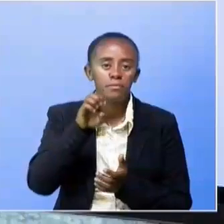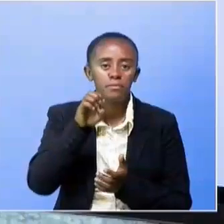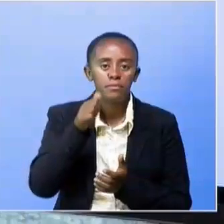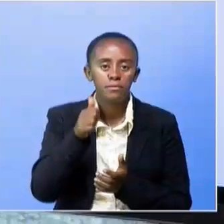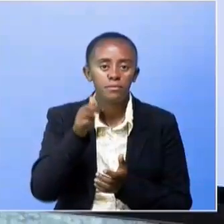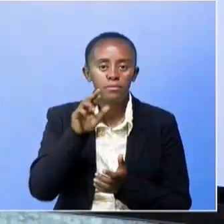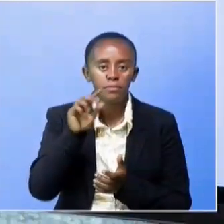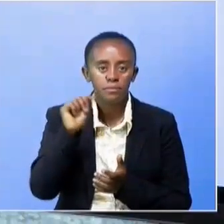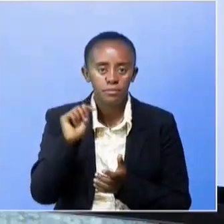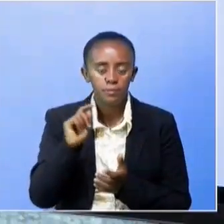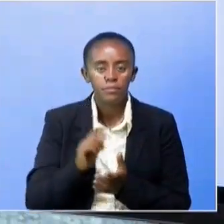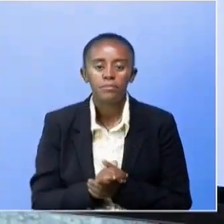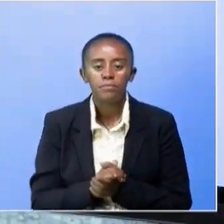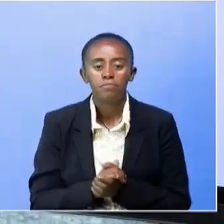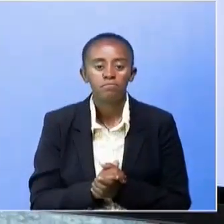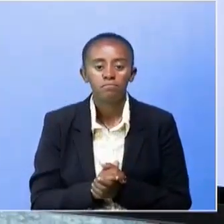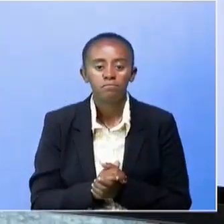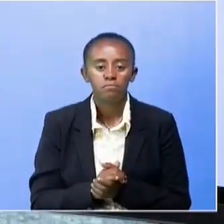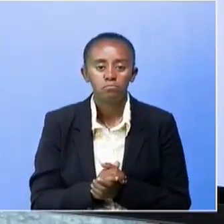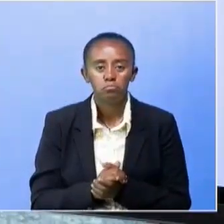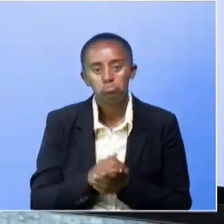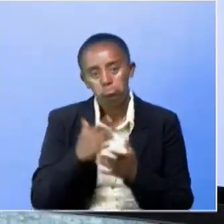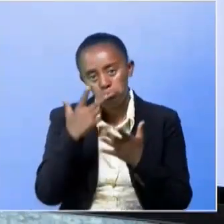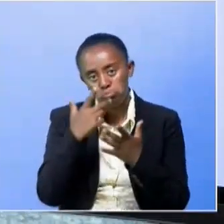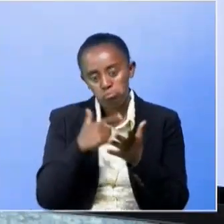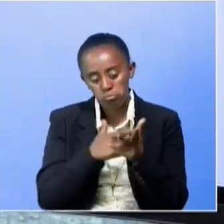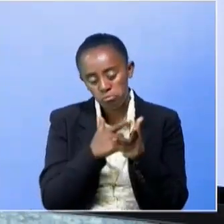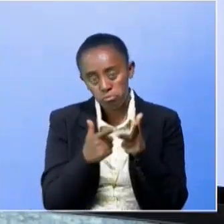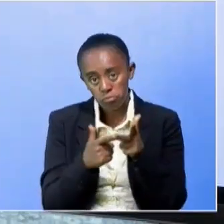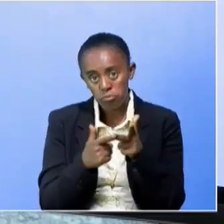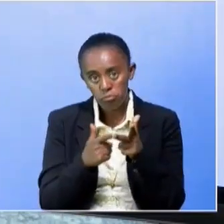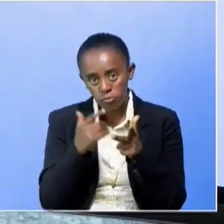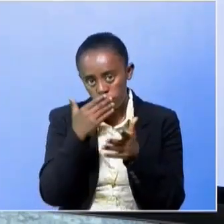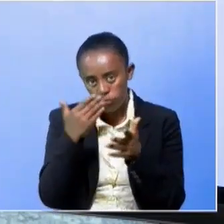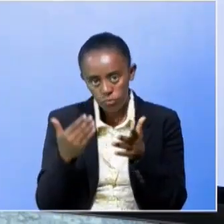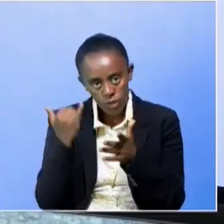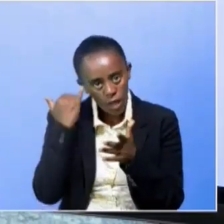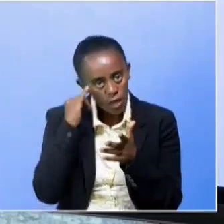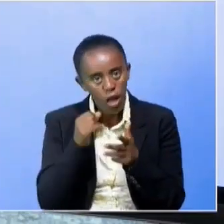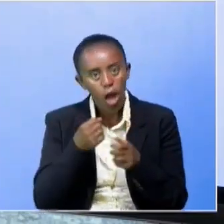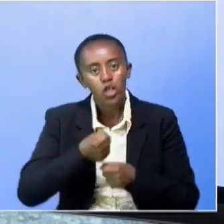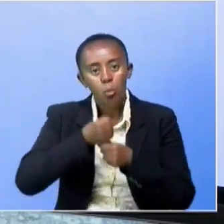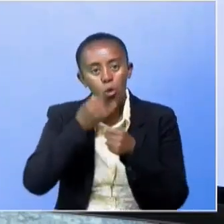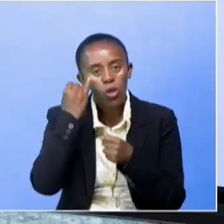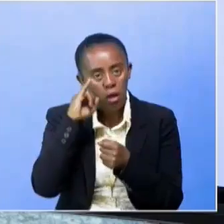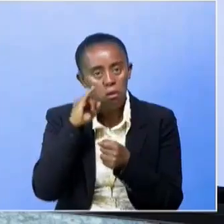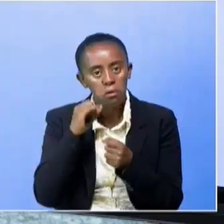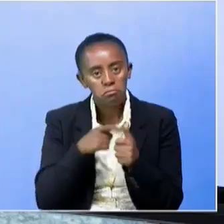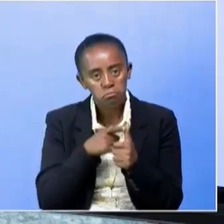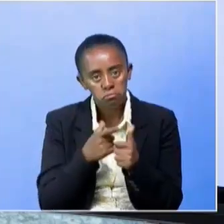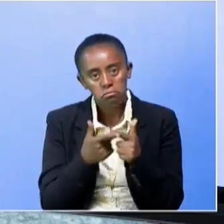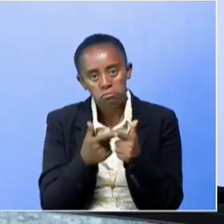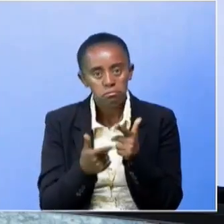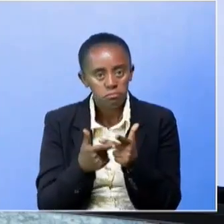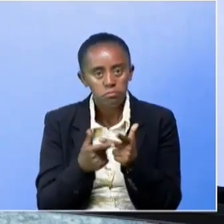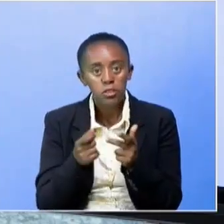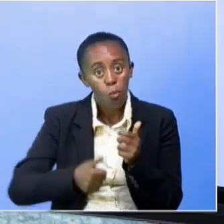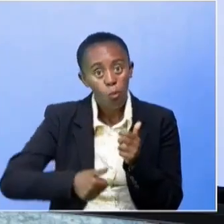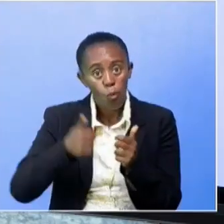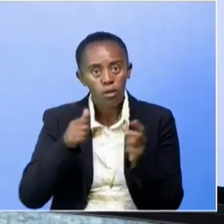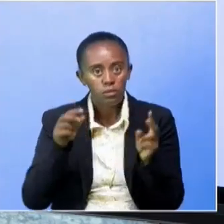heart disease. So we have given three ideas, three supporting ideas for our